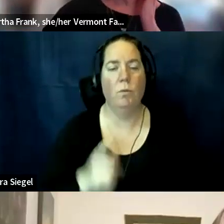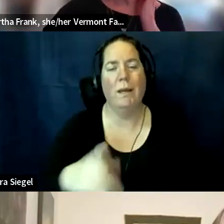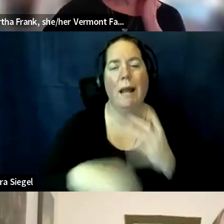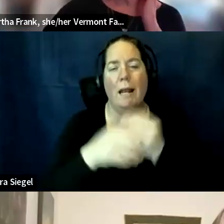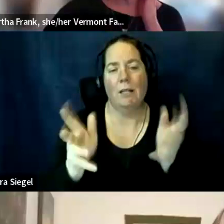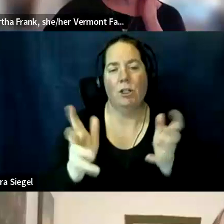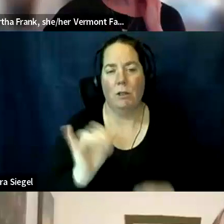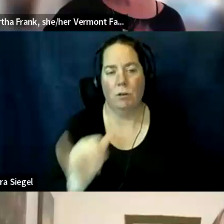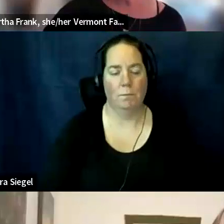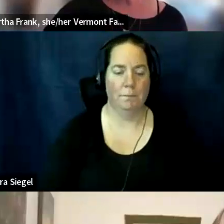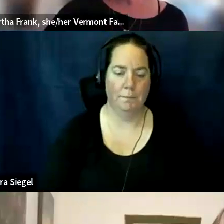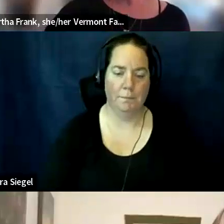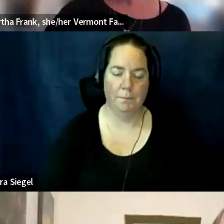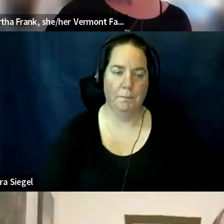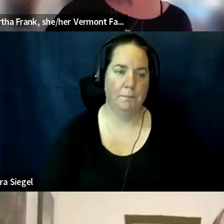And